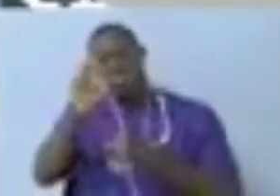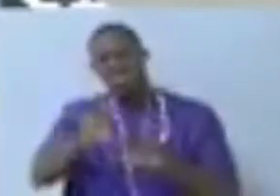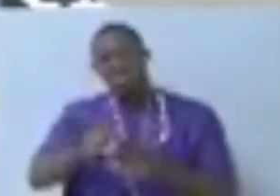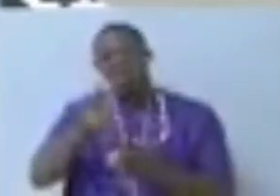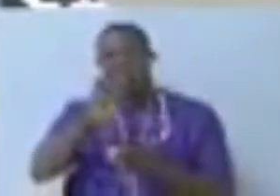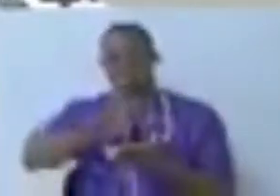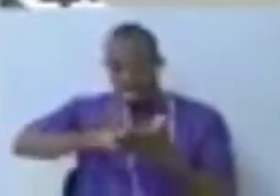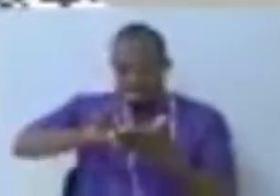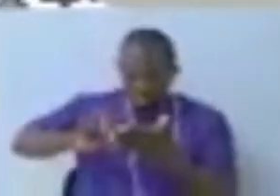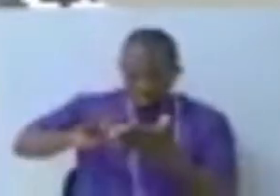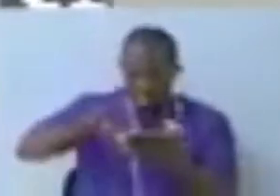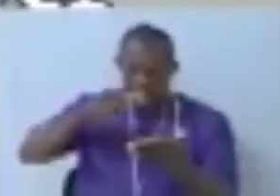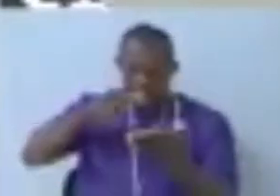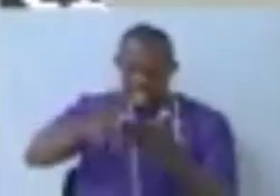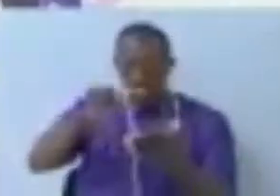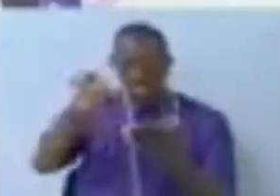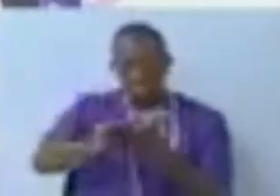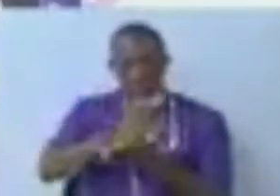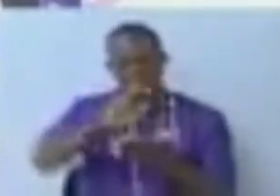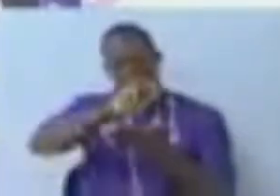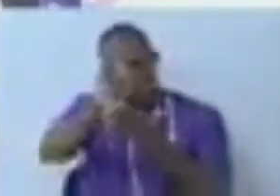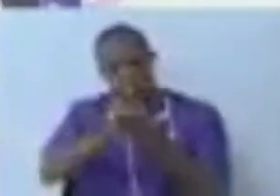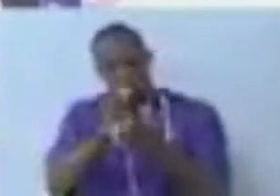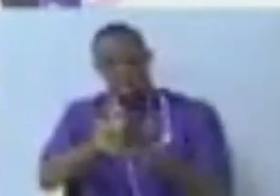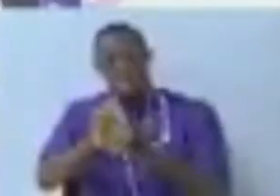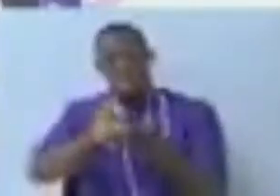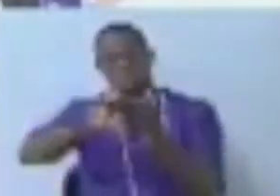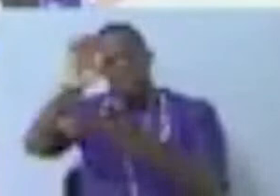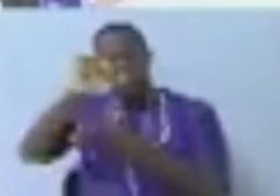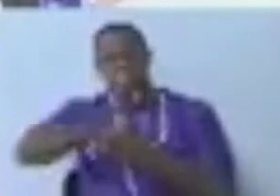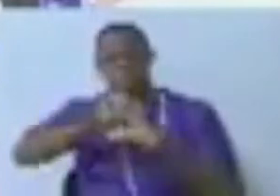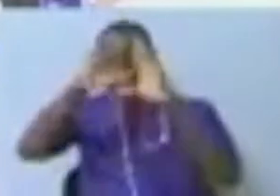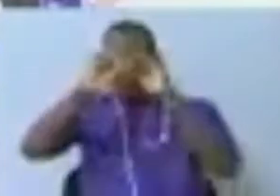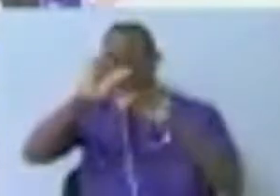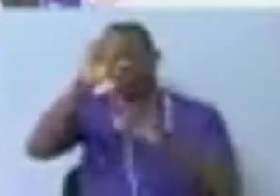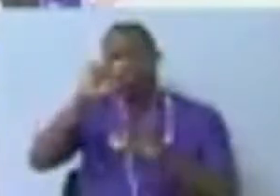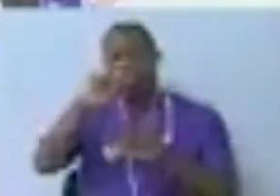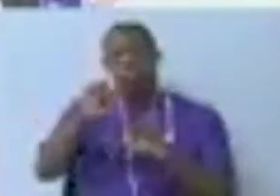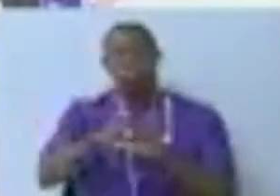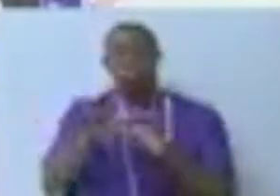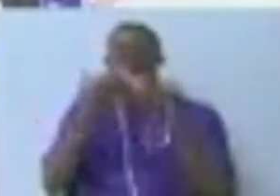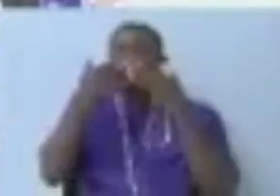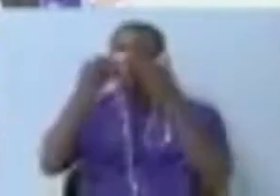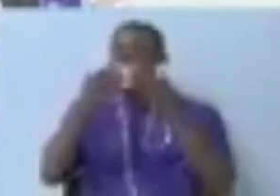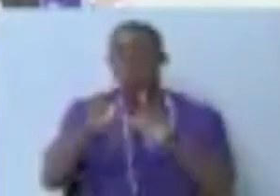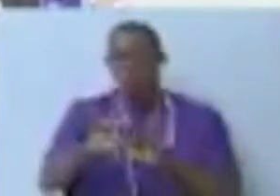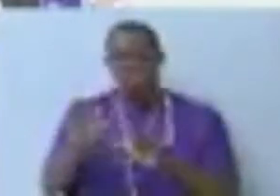and sent them to him for his signature. I told you I was removed from that responsibility.